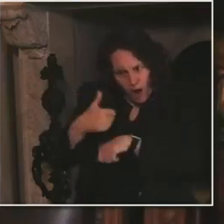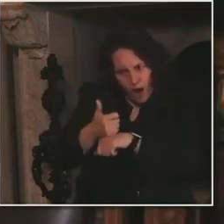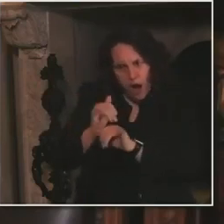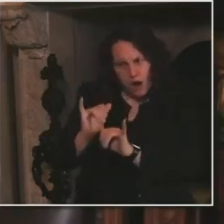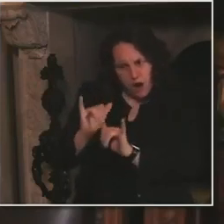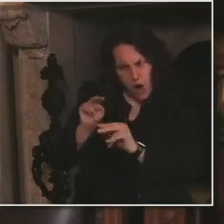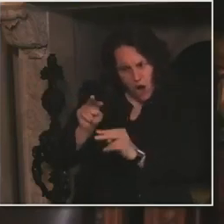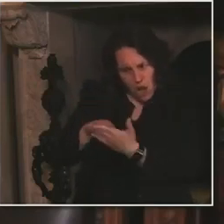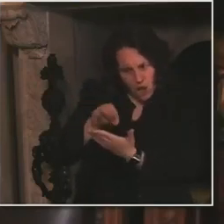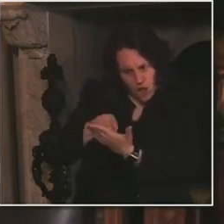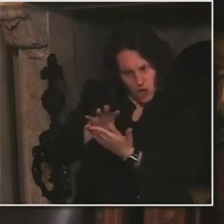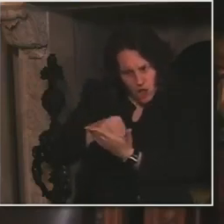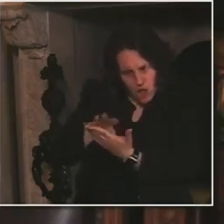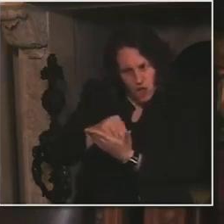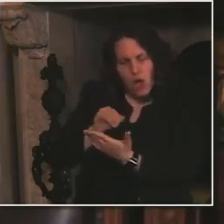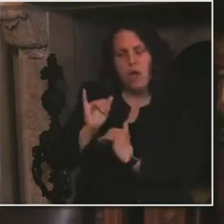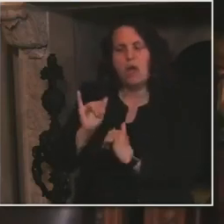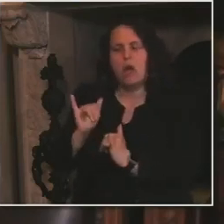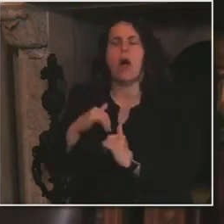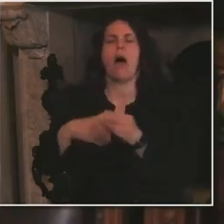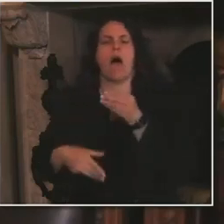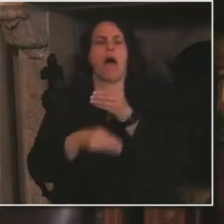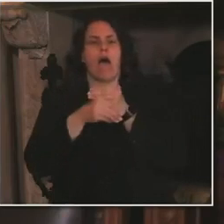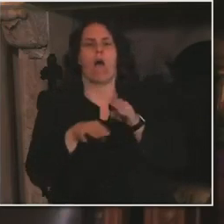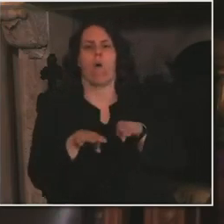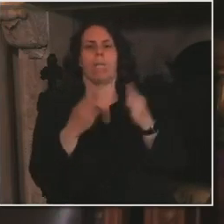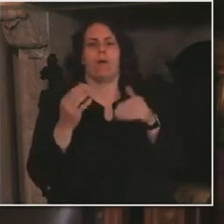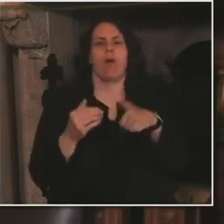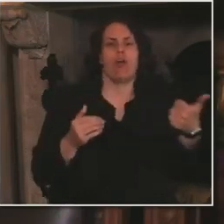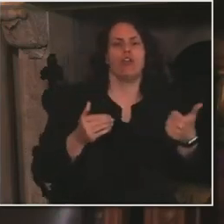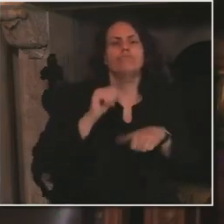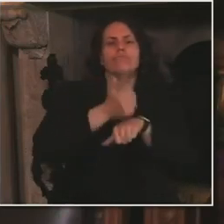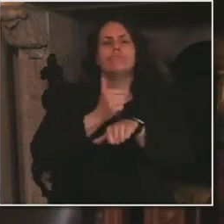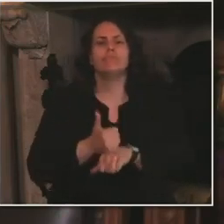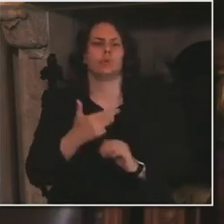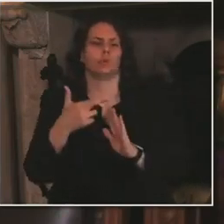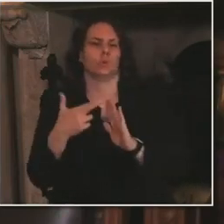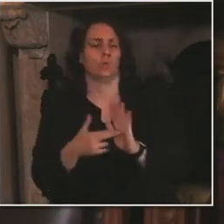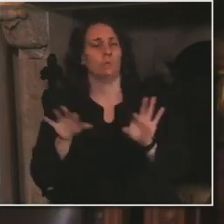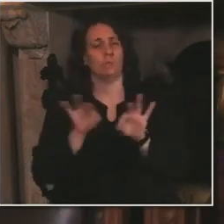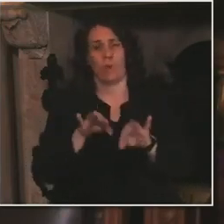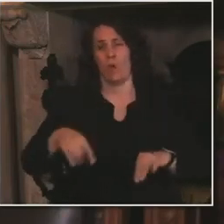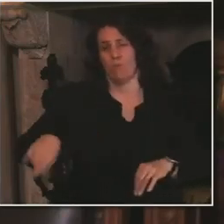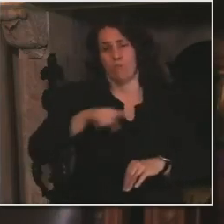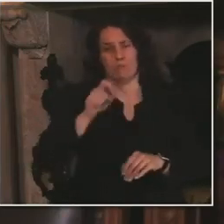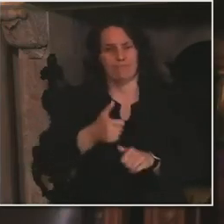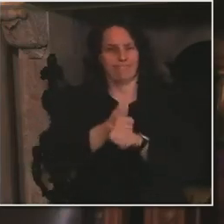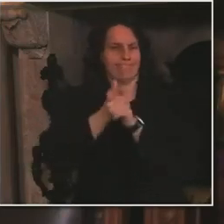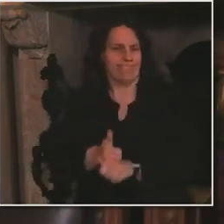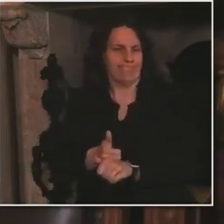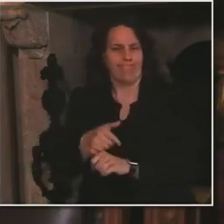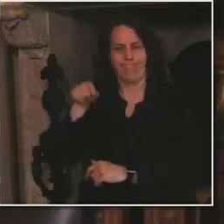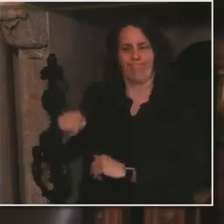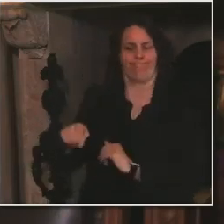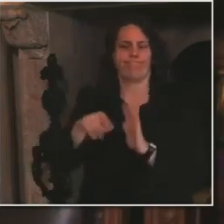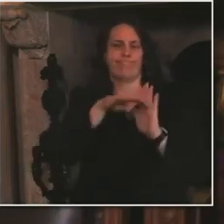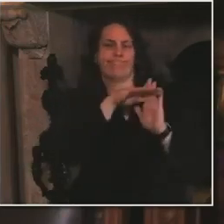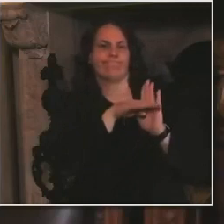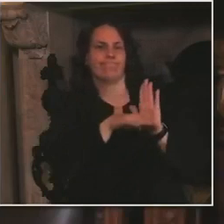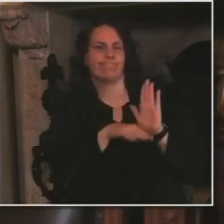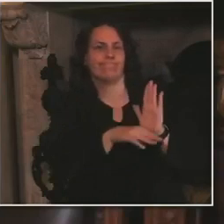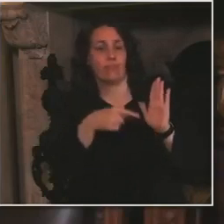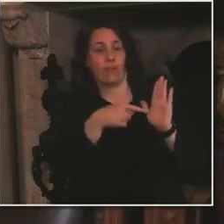normal circumstances. And then with the additional safety requirements laid out in this order and previous orders, we're minimizing the risk even more. And that's just